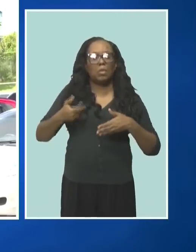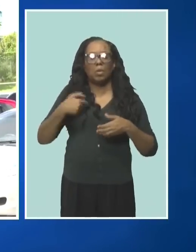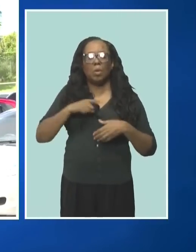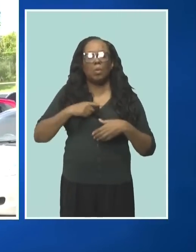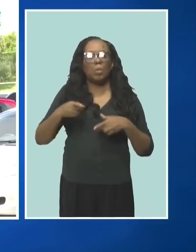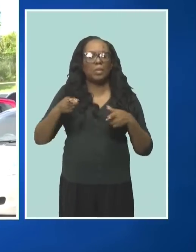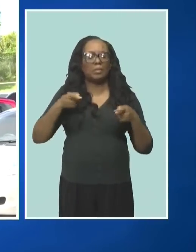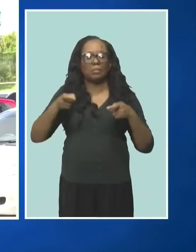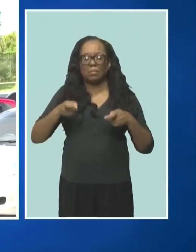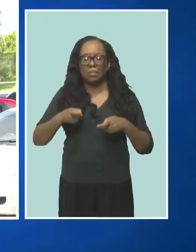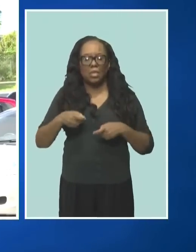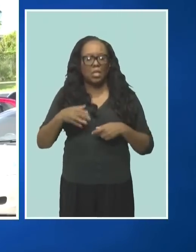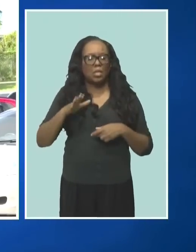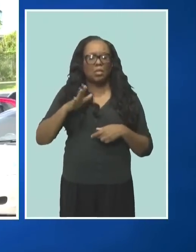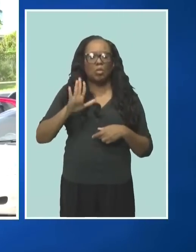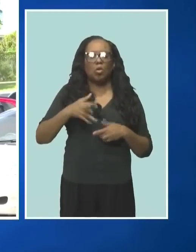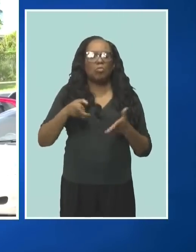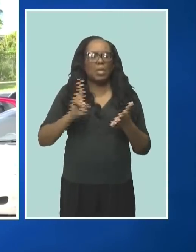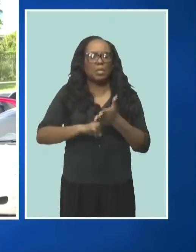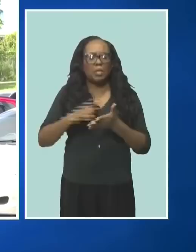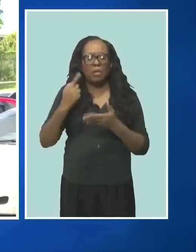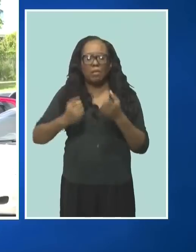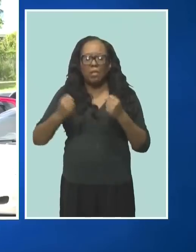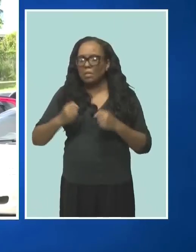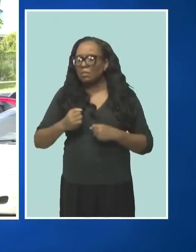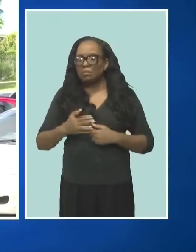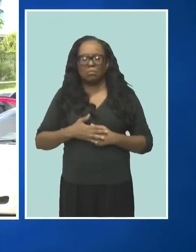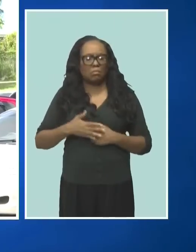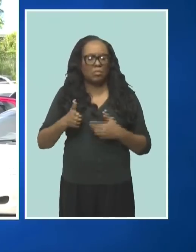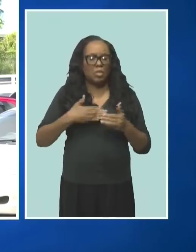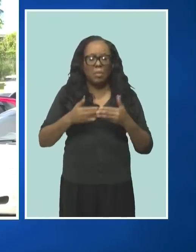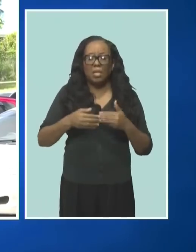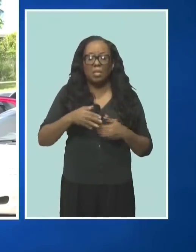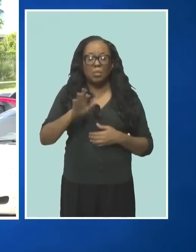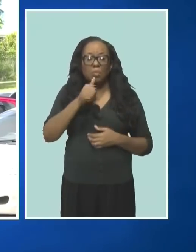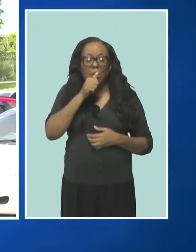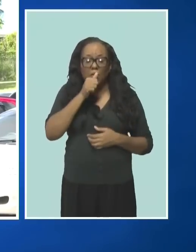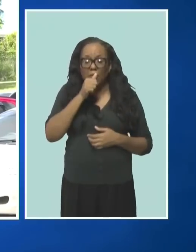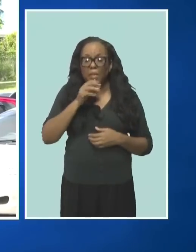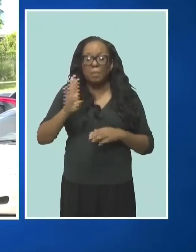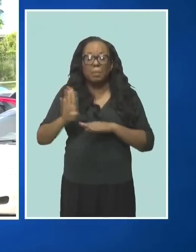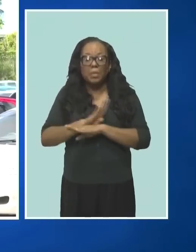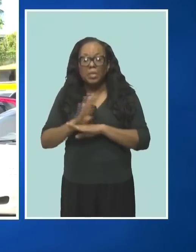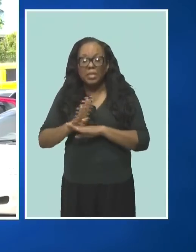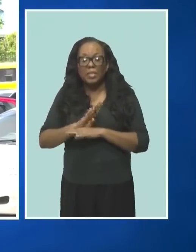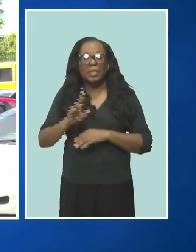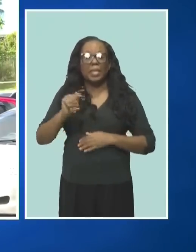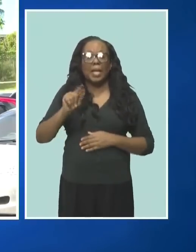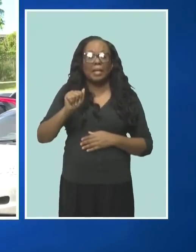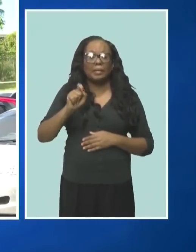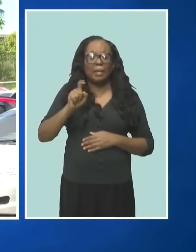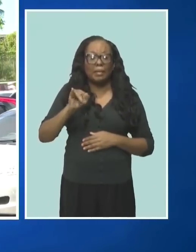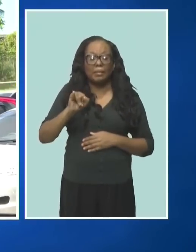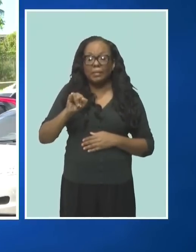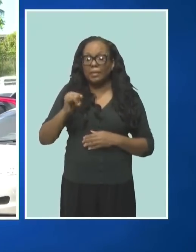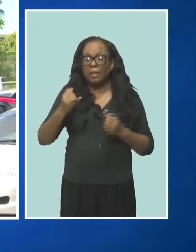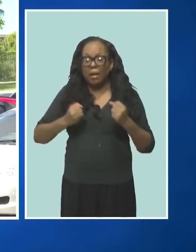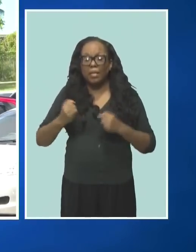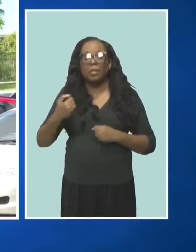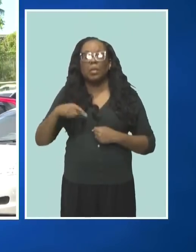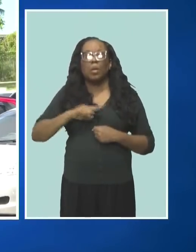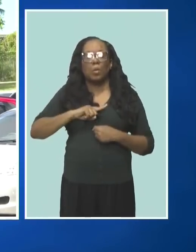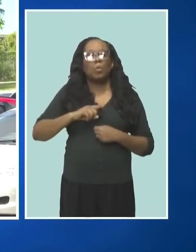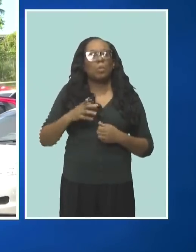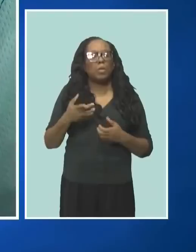taxi, any class of vehicle. We basically handle the whole process for our customers and the public, whoever is interested. That's what we basically